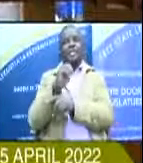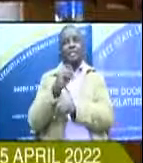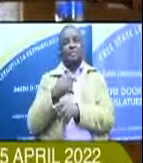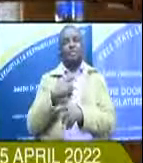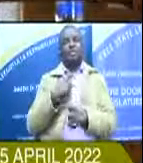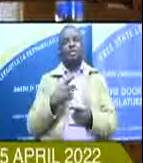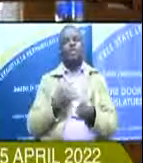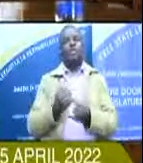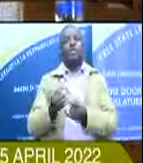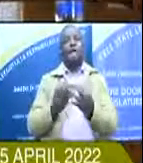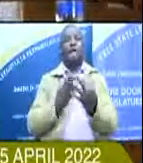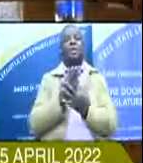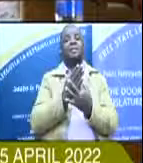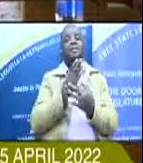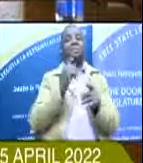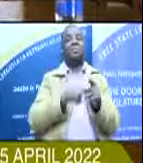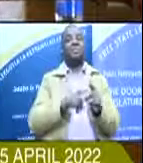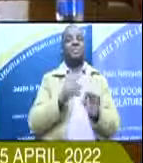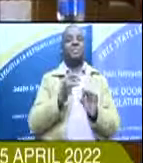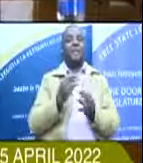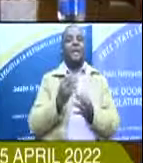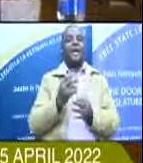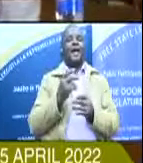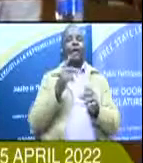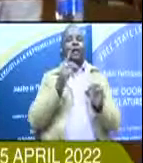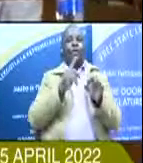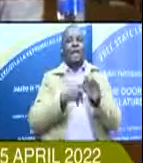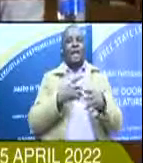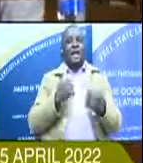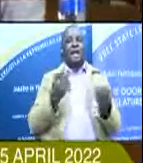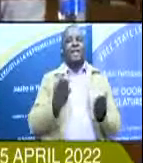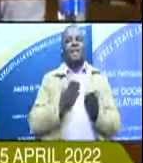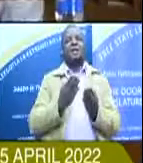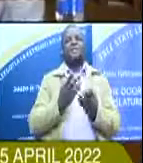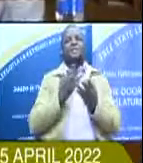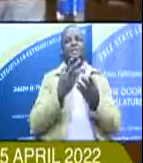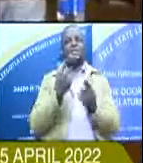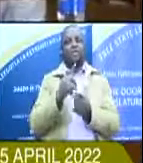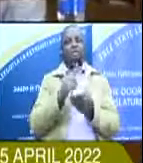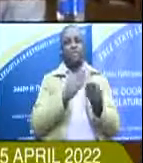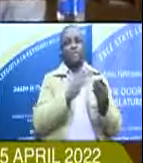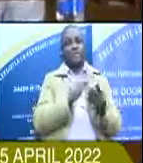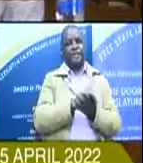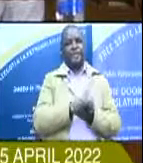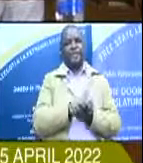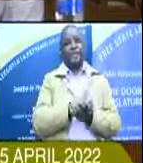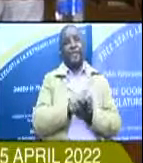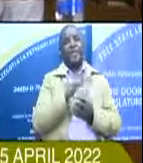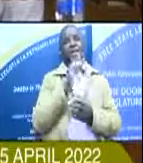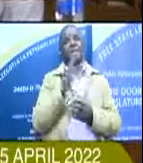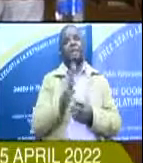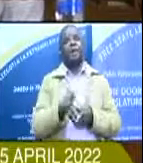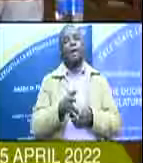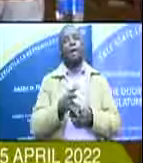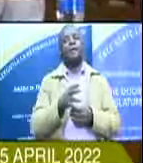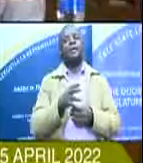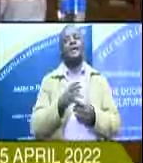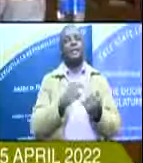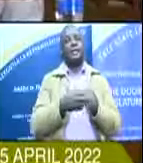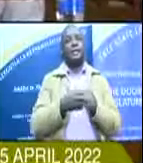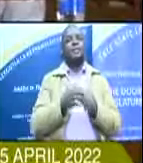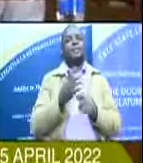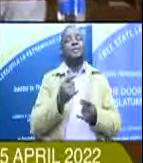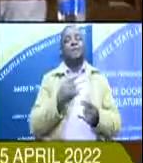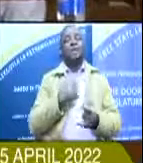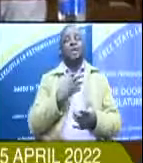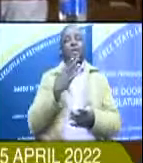accessible, effective, and quality health care services to our community. Speaker, we shall maximize the return on